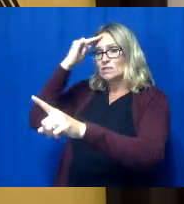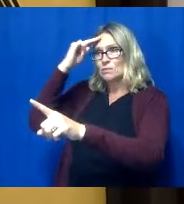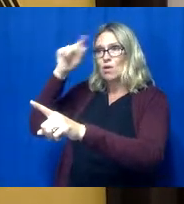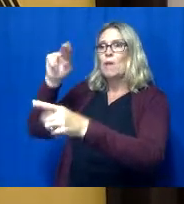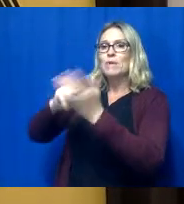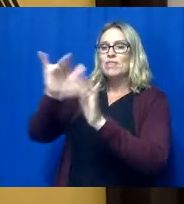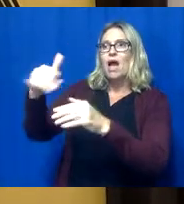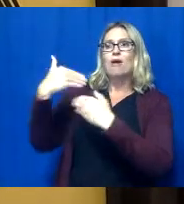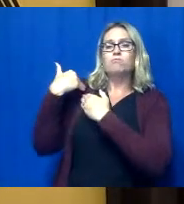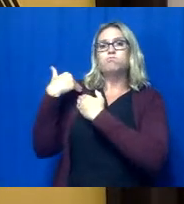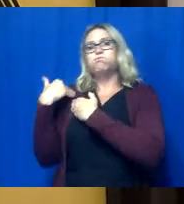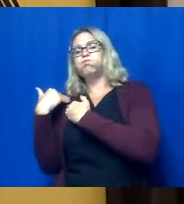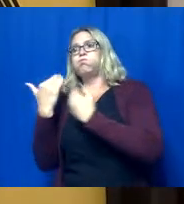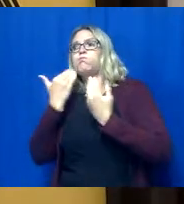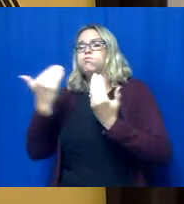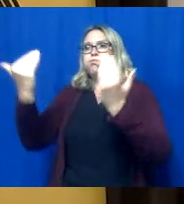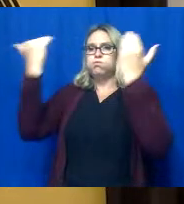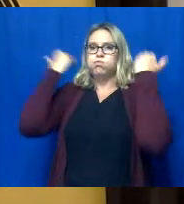of a concern.